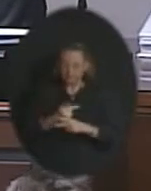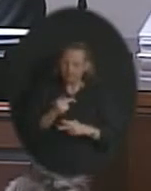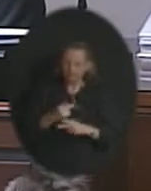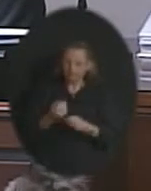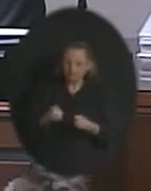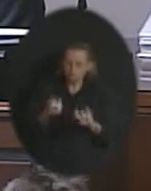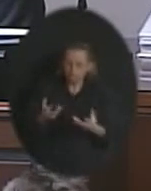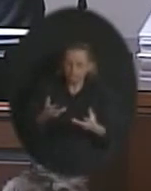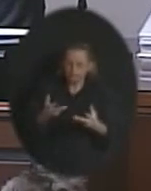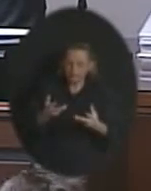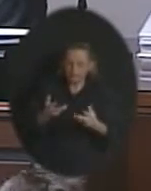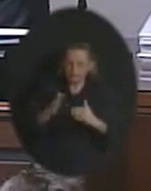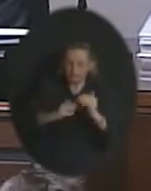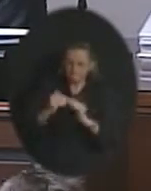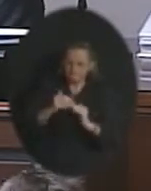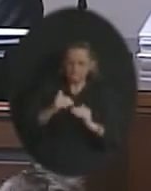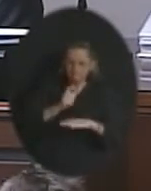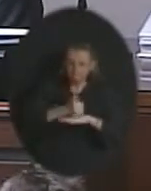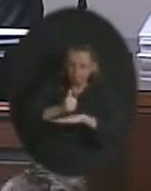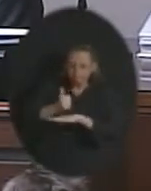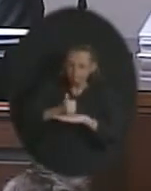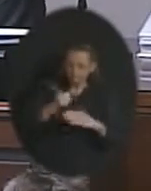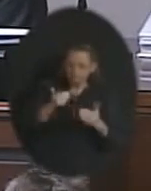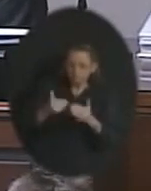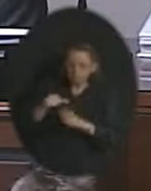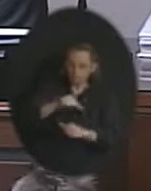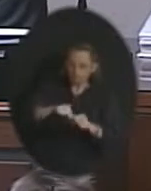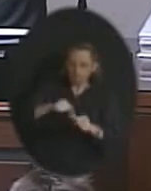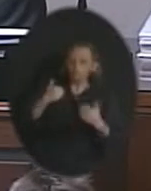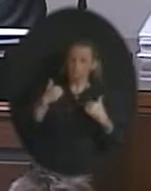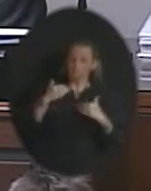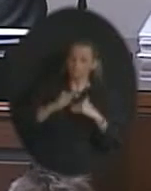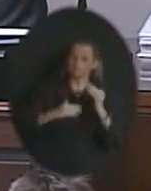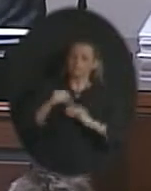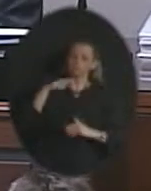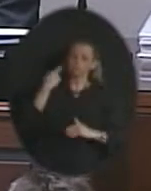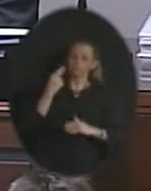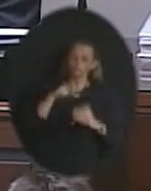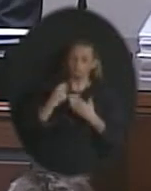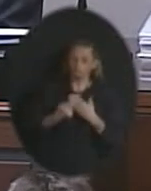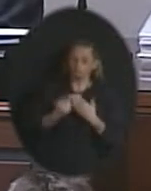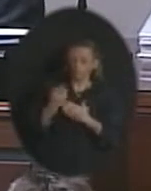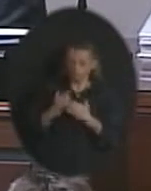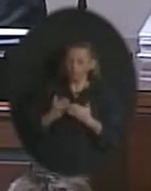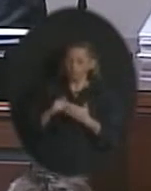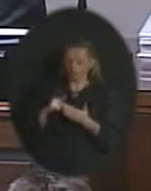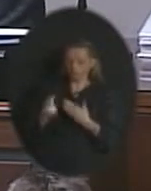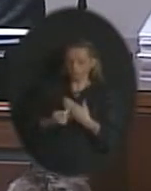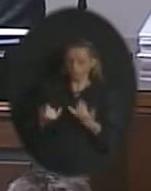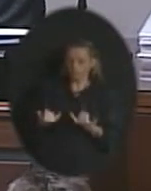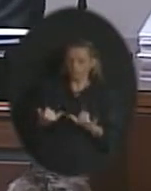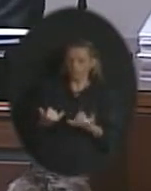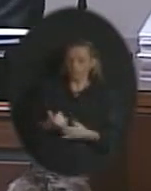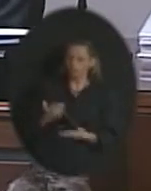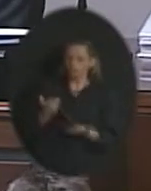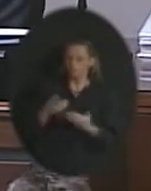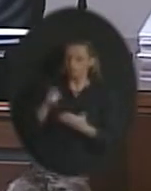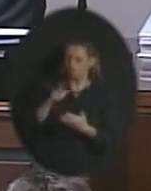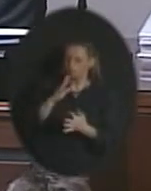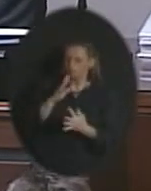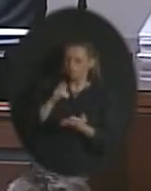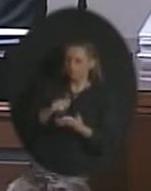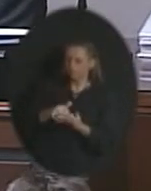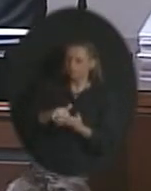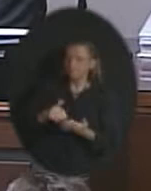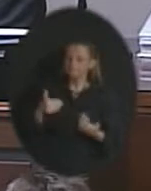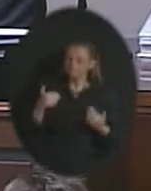know, we have a builder's risk program right now that's part of our program. Probably ought to talk about that. You know, we have automatic